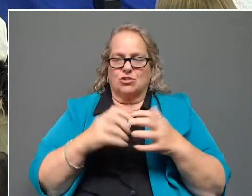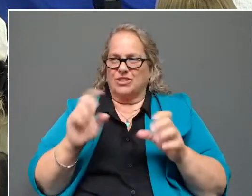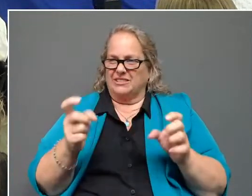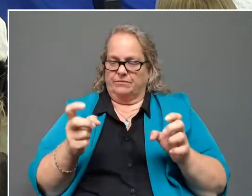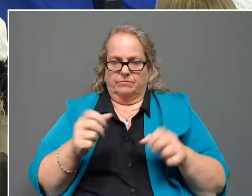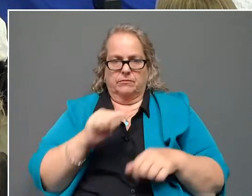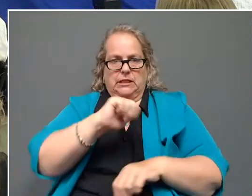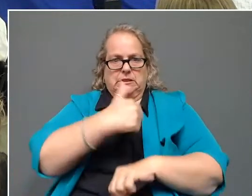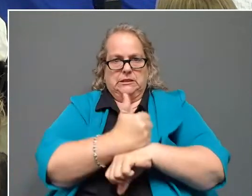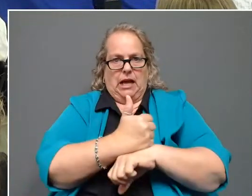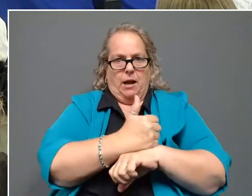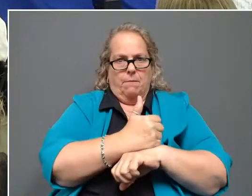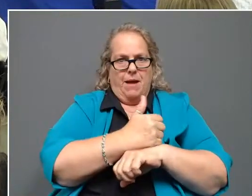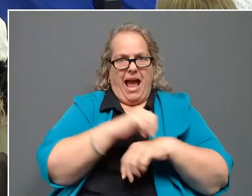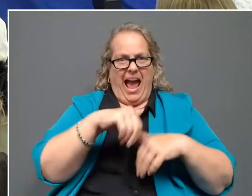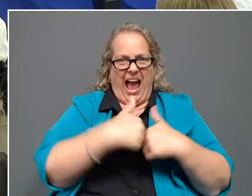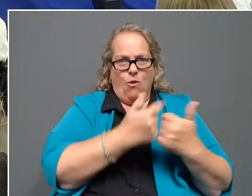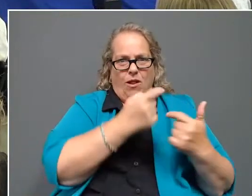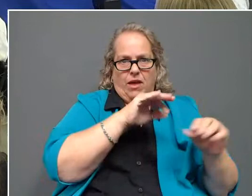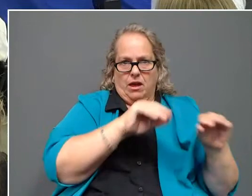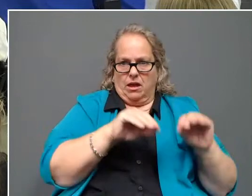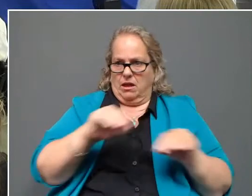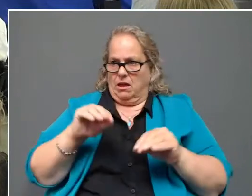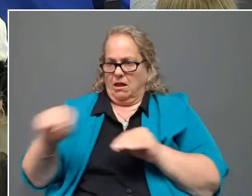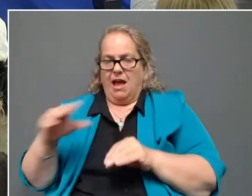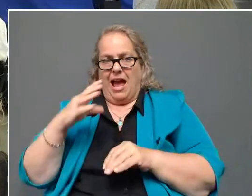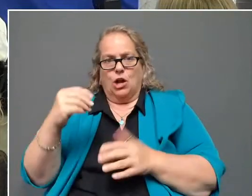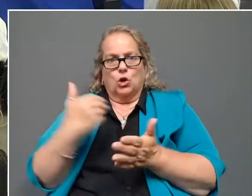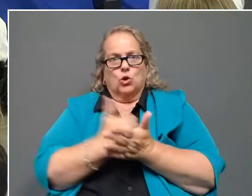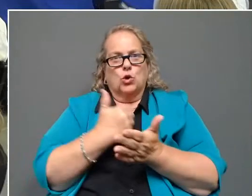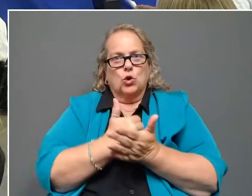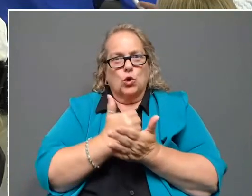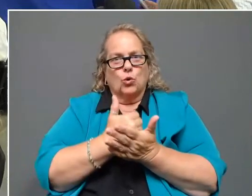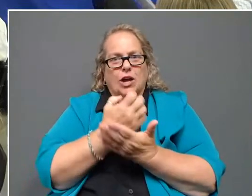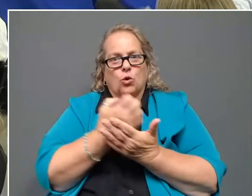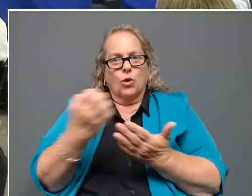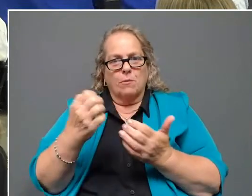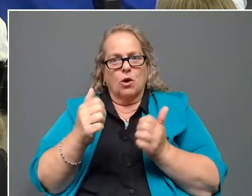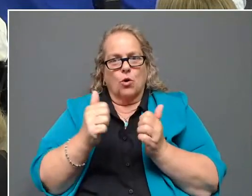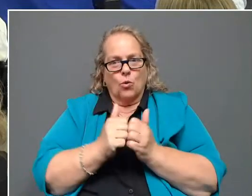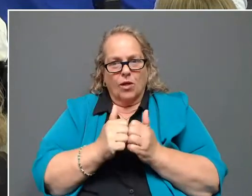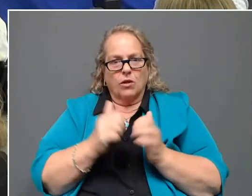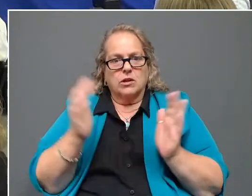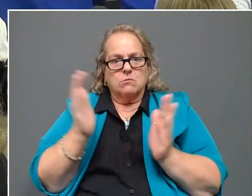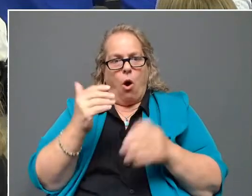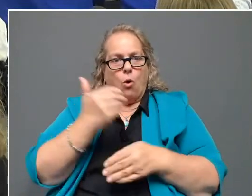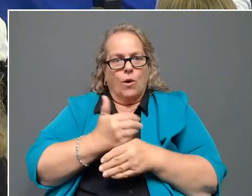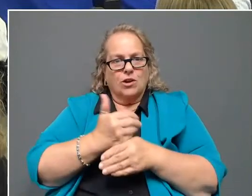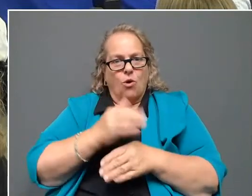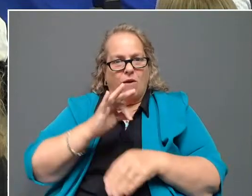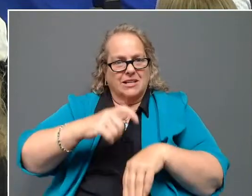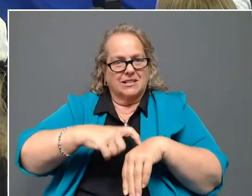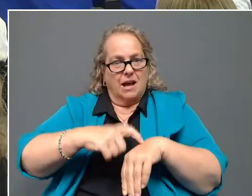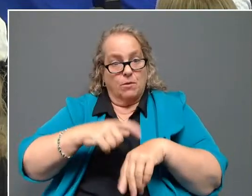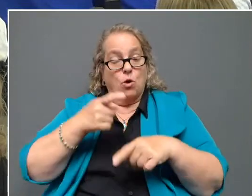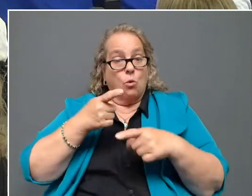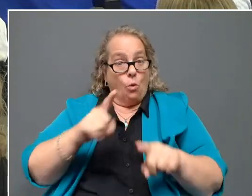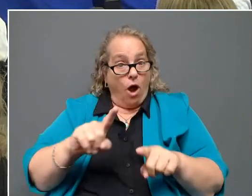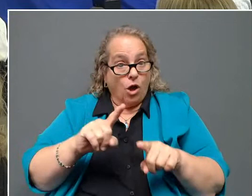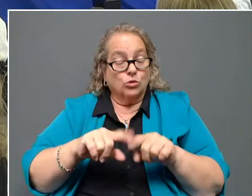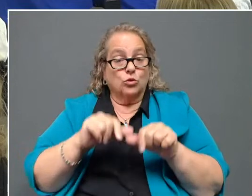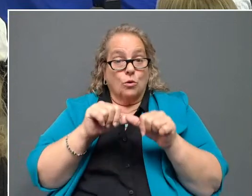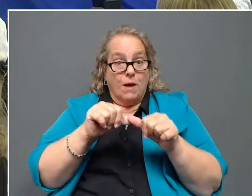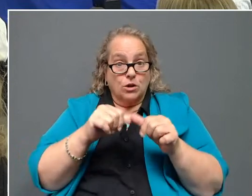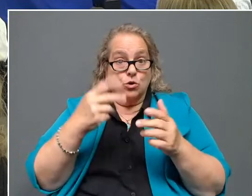new, substantial new pieces of equipment within narrow windows of time while maintaining two full